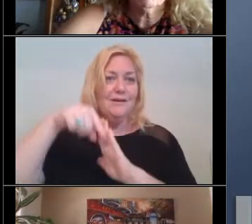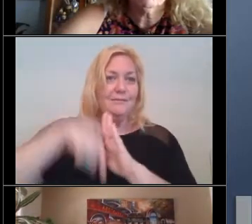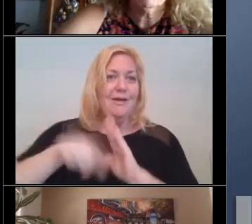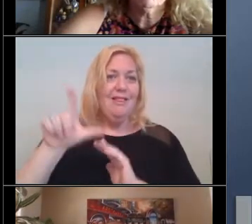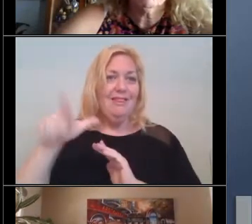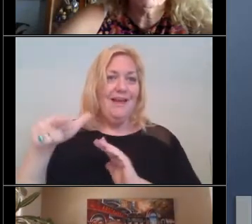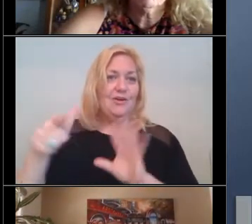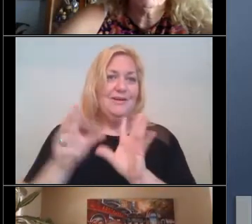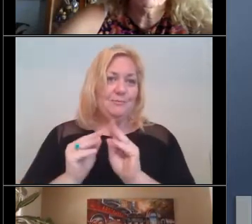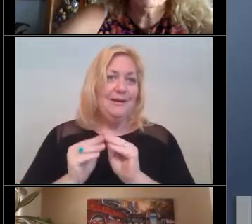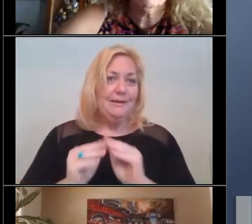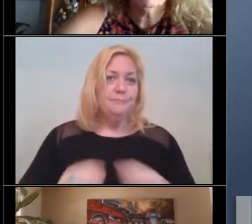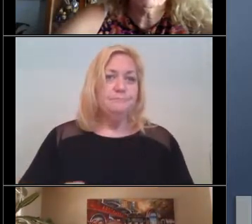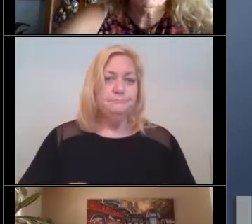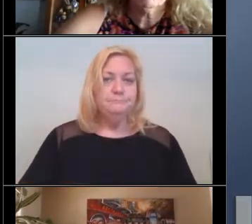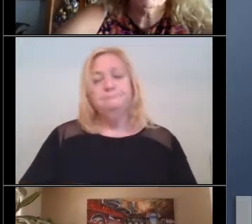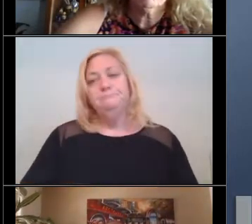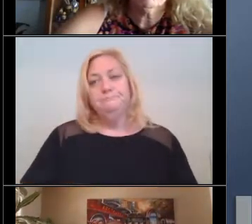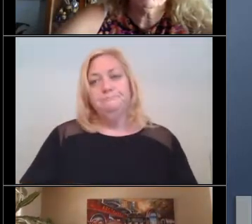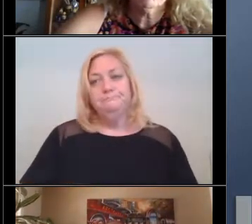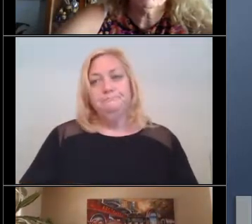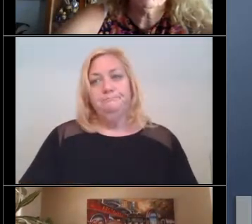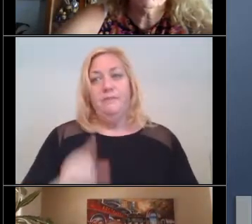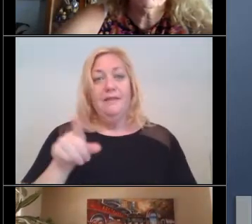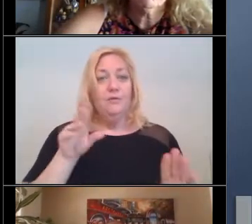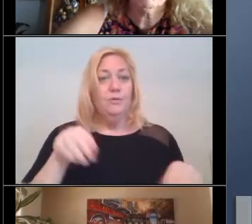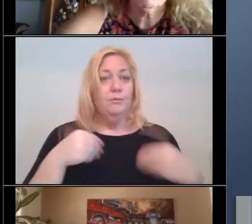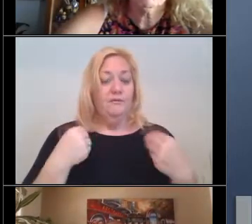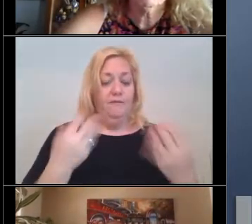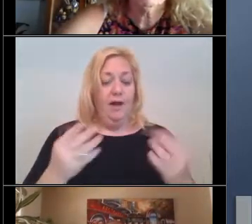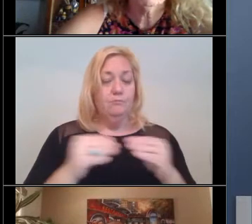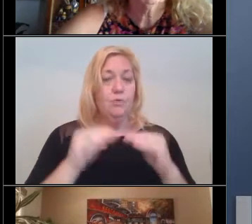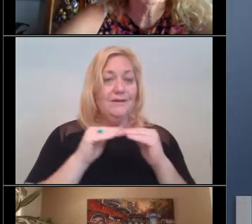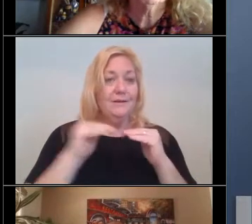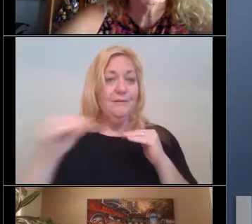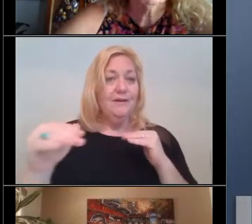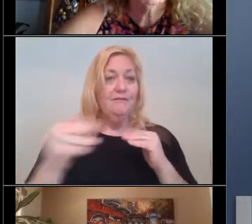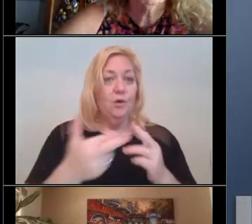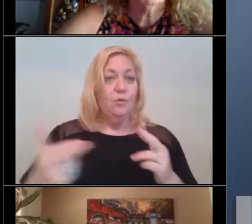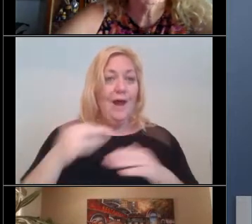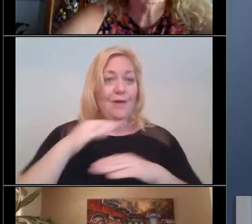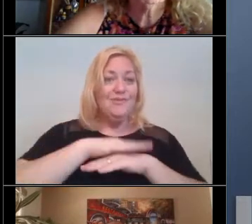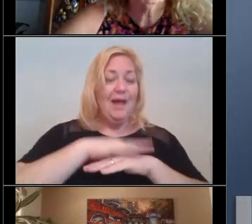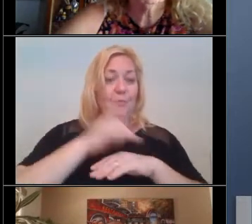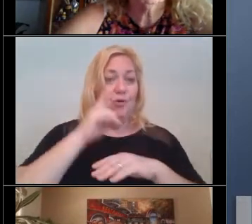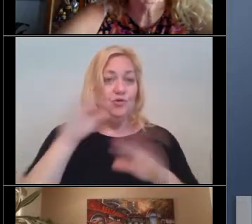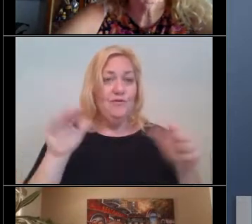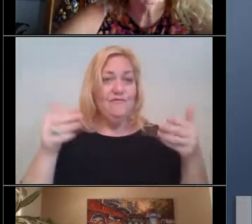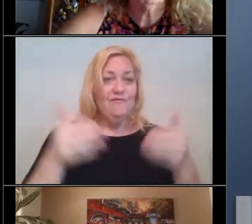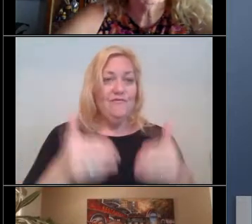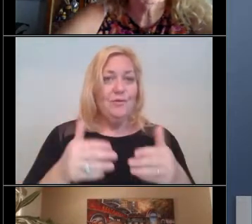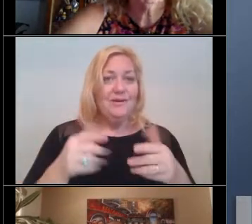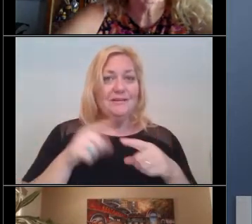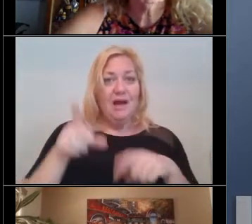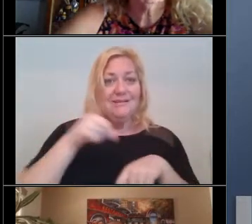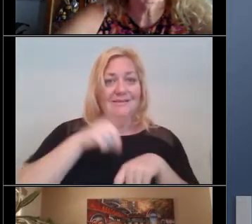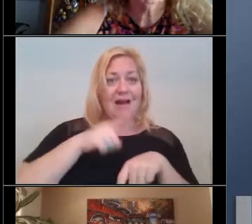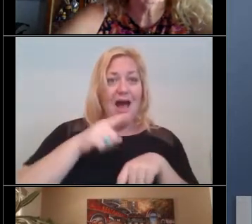this meeting. This would provide flexibility to the Roundtable to focus on